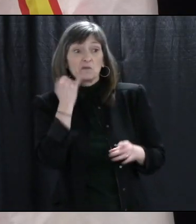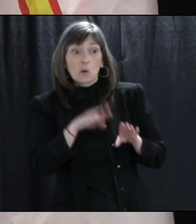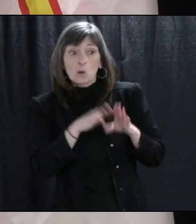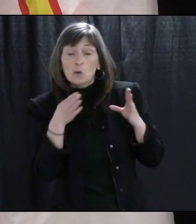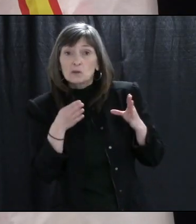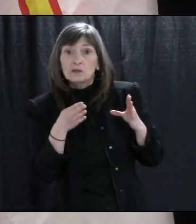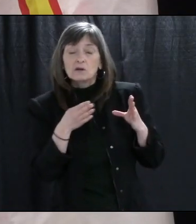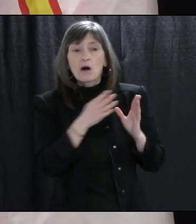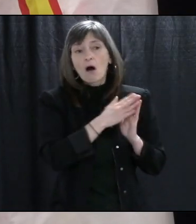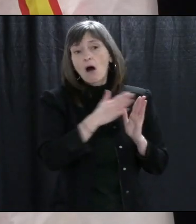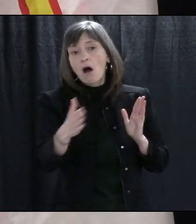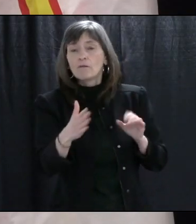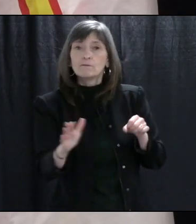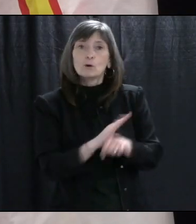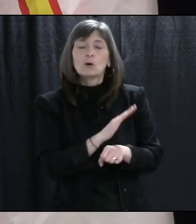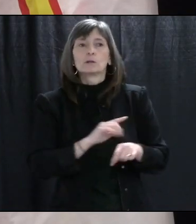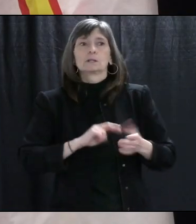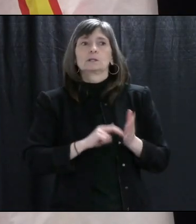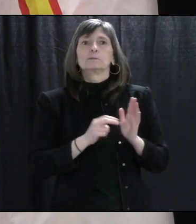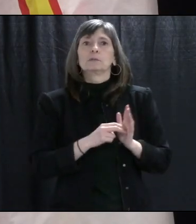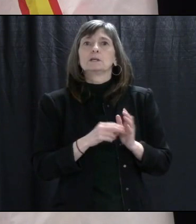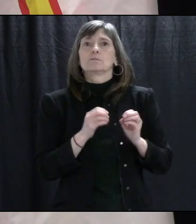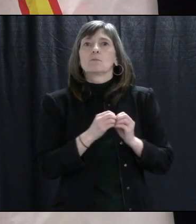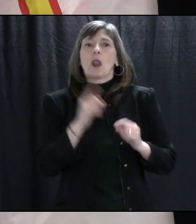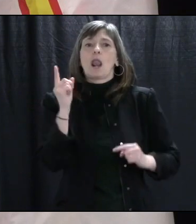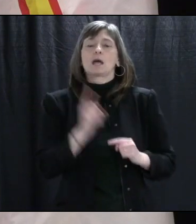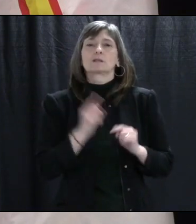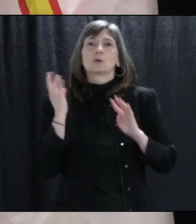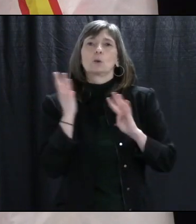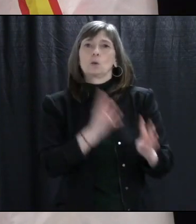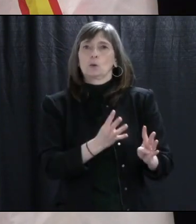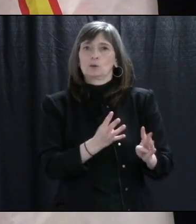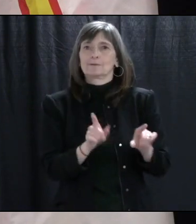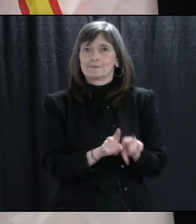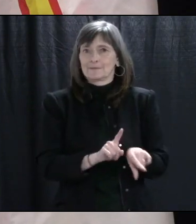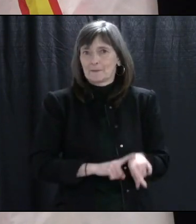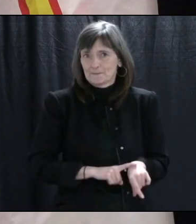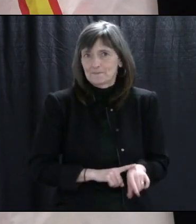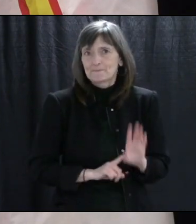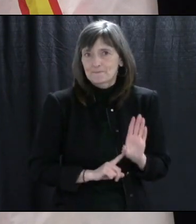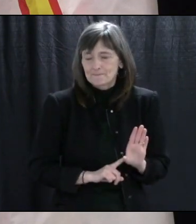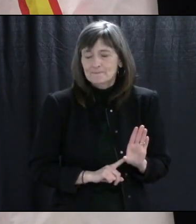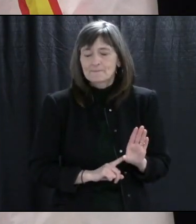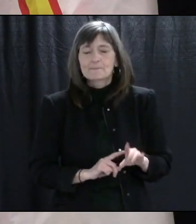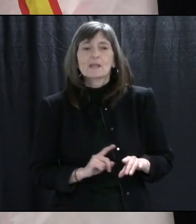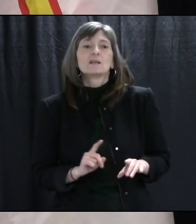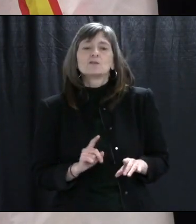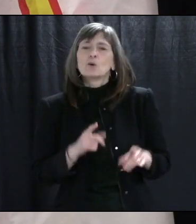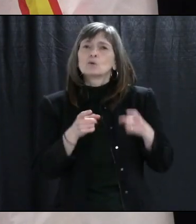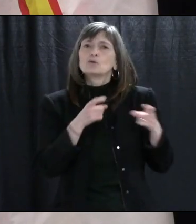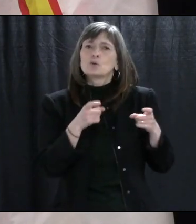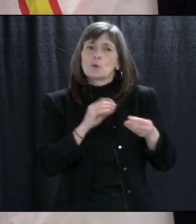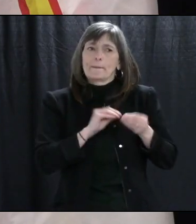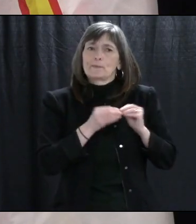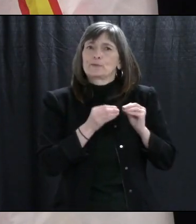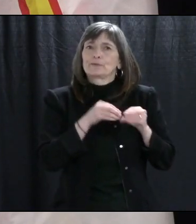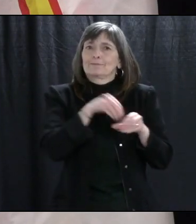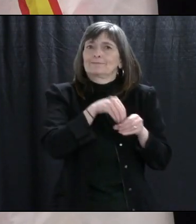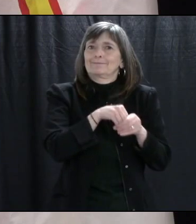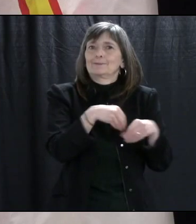protect you, the customers, and the employees. This is about controlling the volume and promoting physical